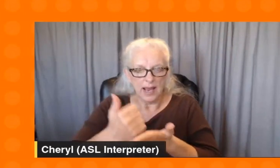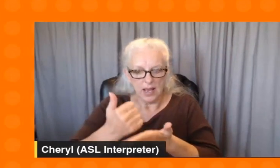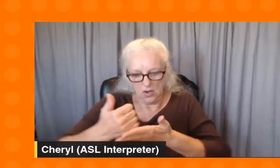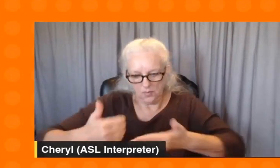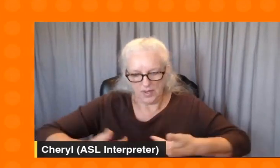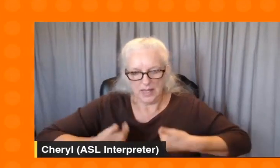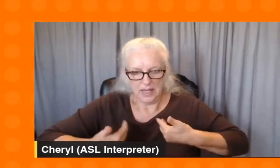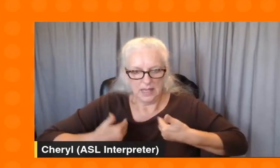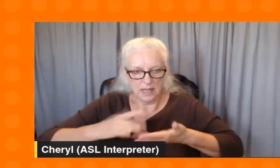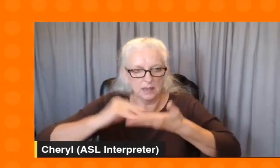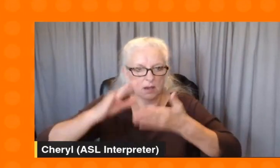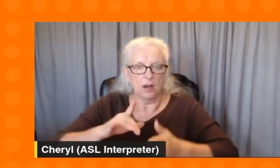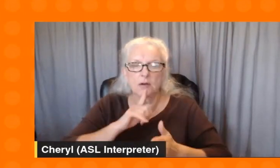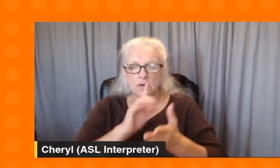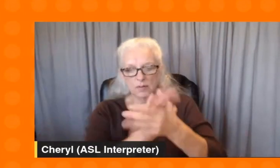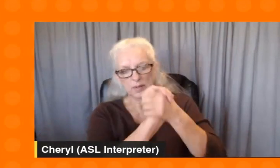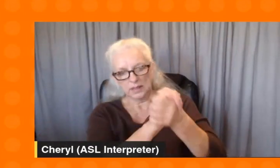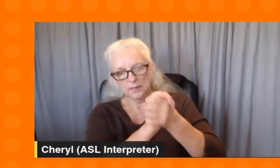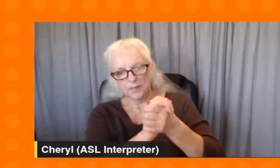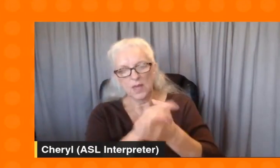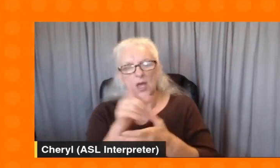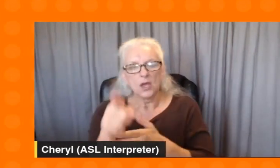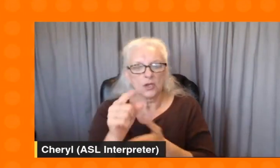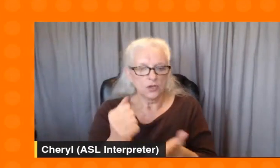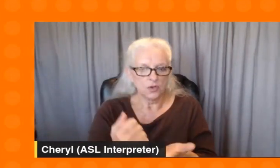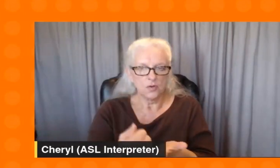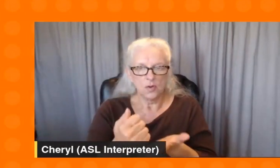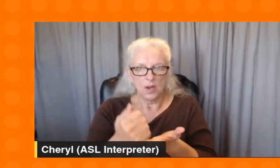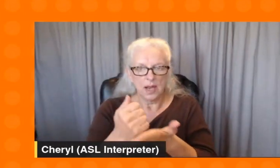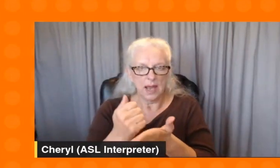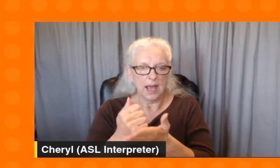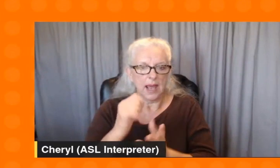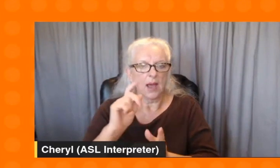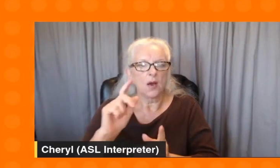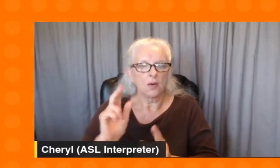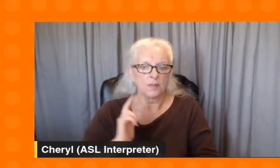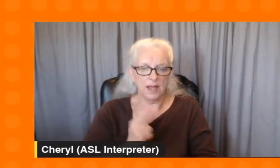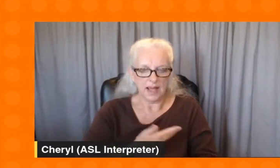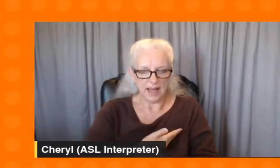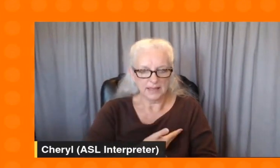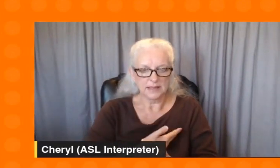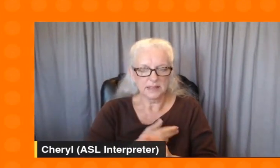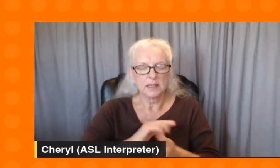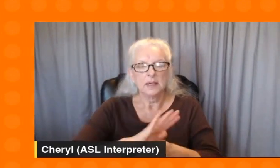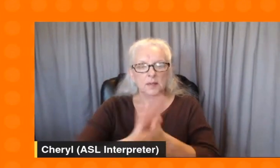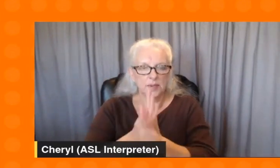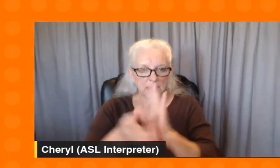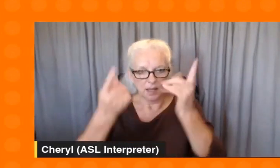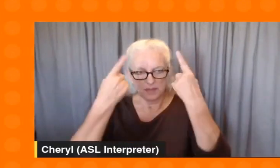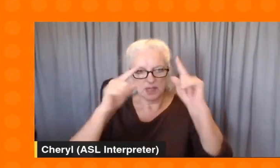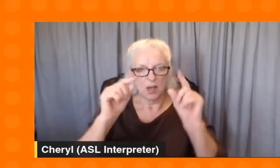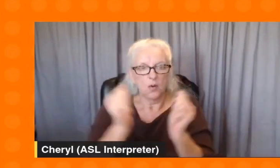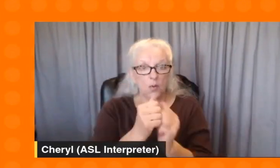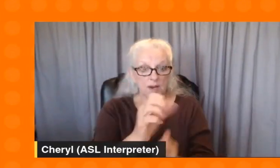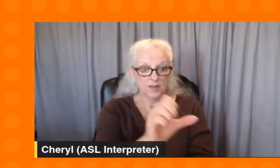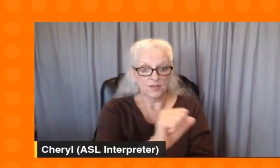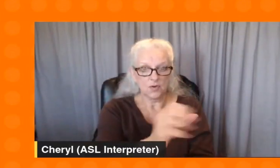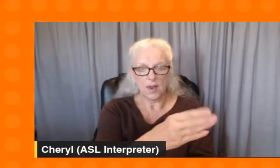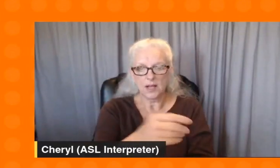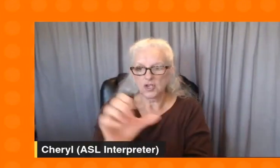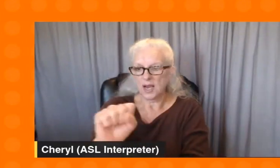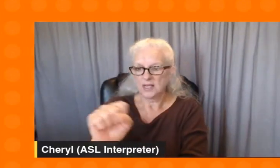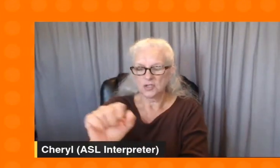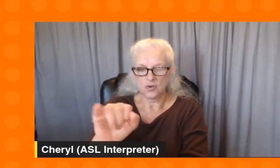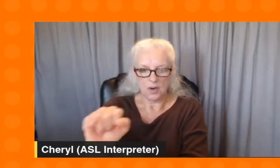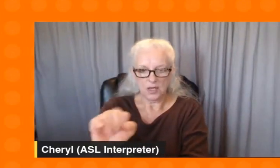truly commendable. You are the driving force behind the success of Scratch and ScratchJr, and we are grateful